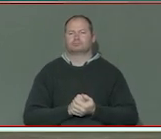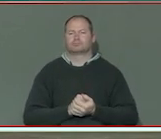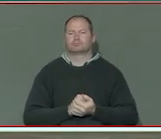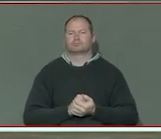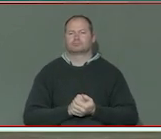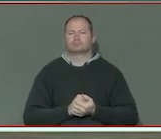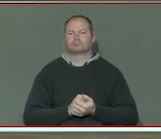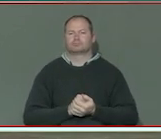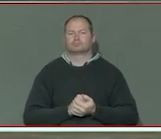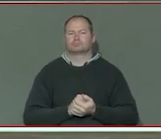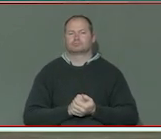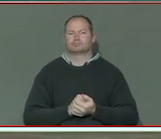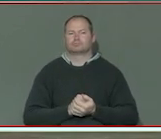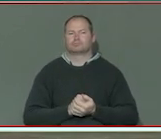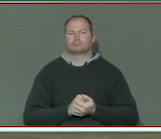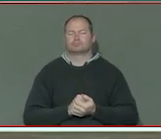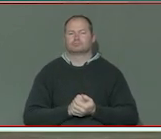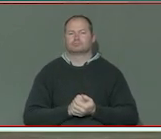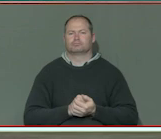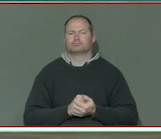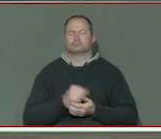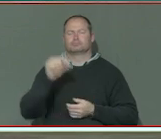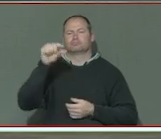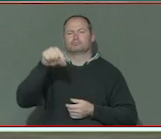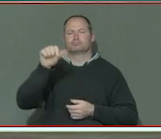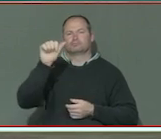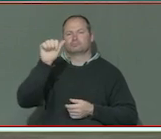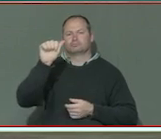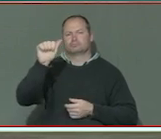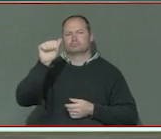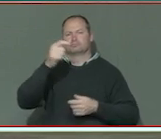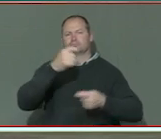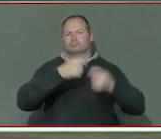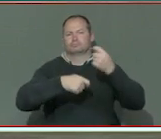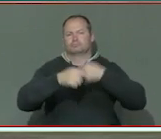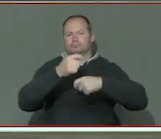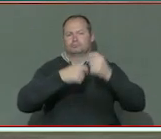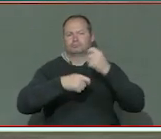We have QA Wholesalers,